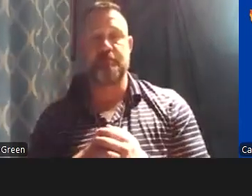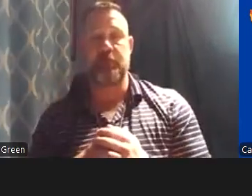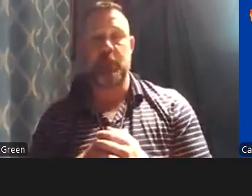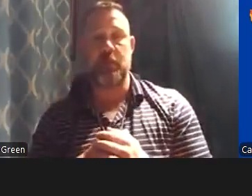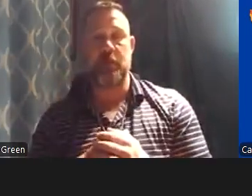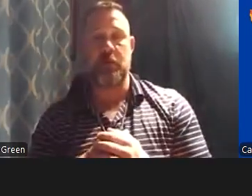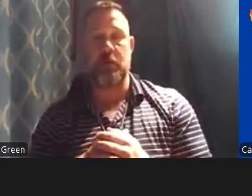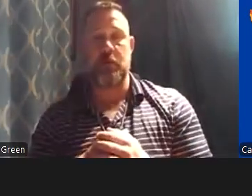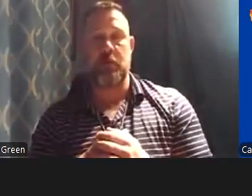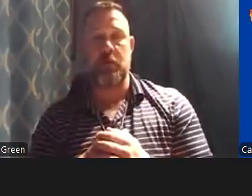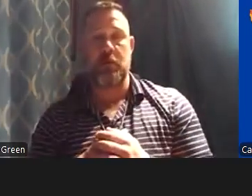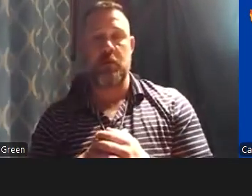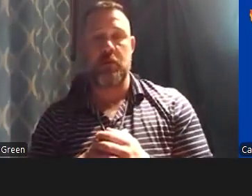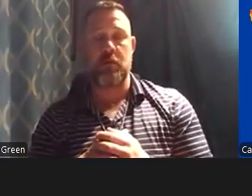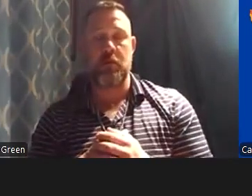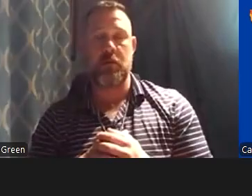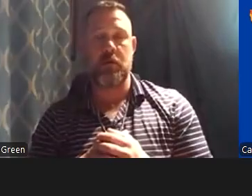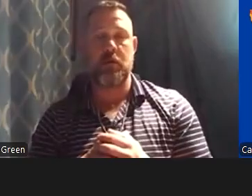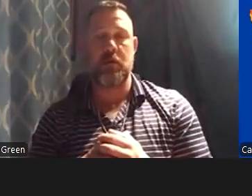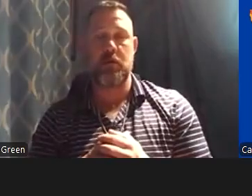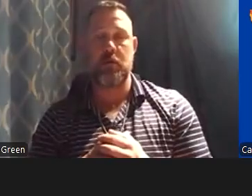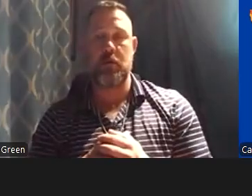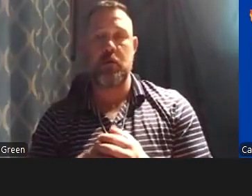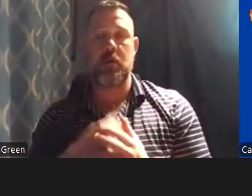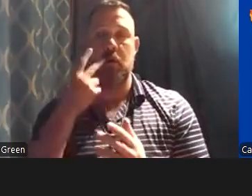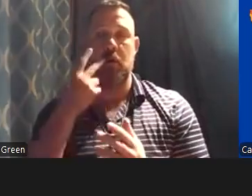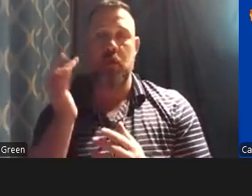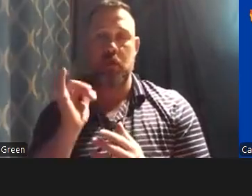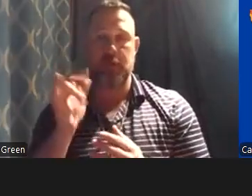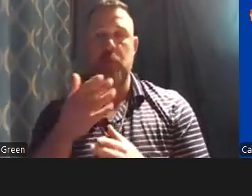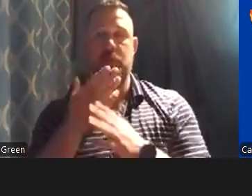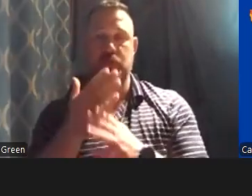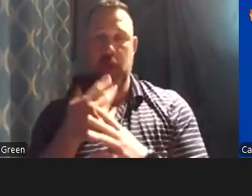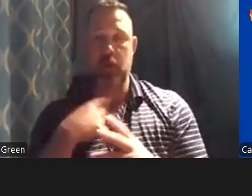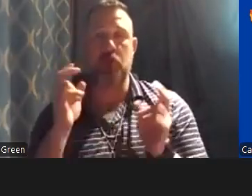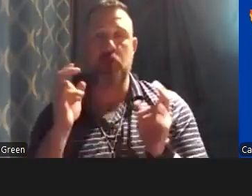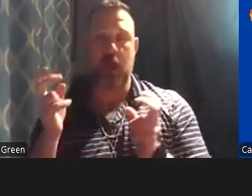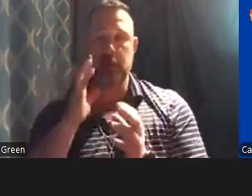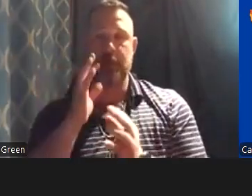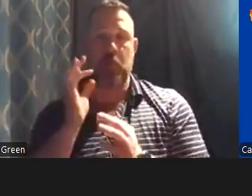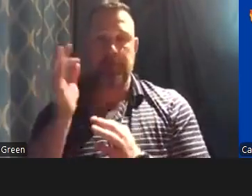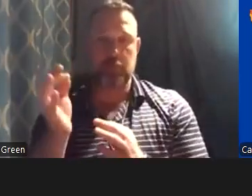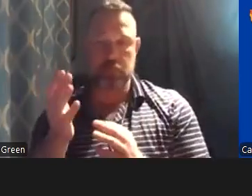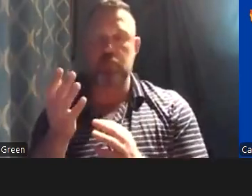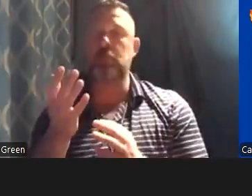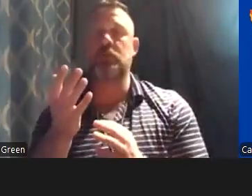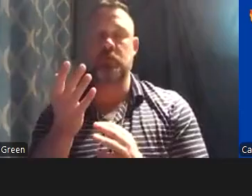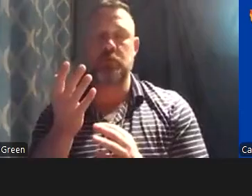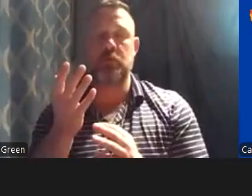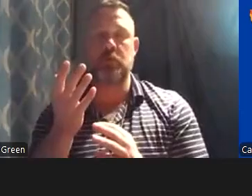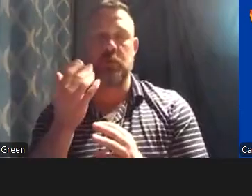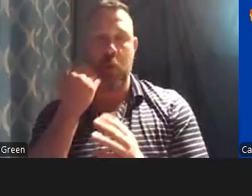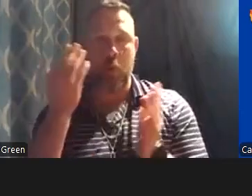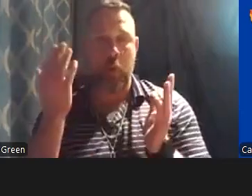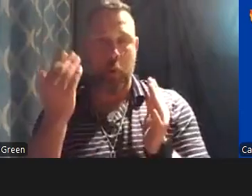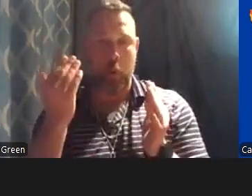Okay. Well, it looks like we've already shared the topics for the future, Ranjana, if you, hopefully